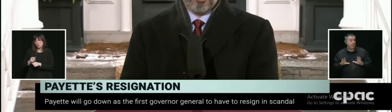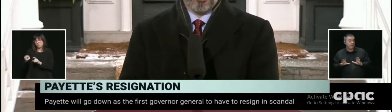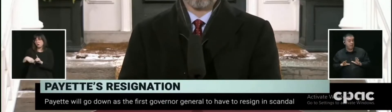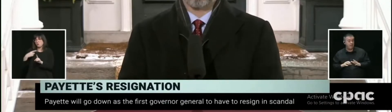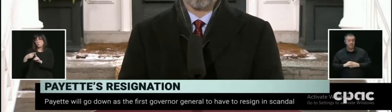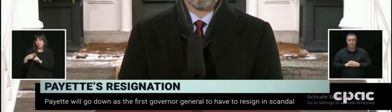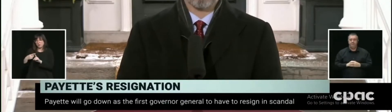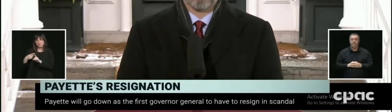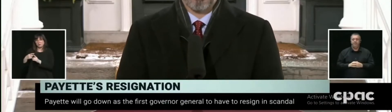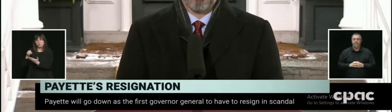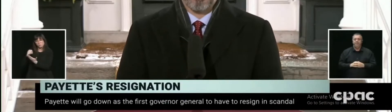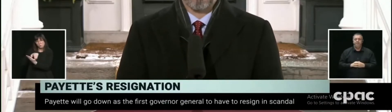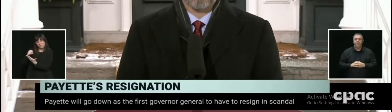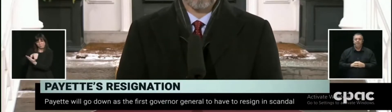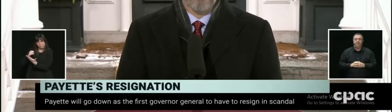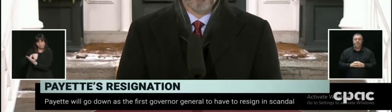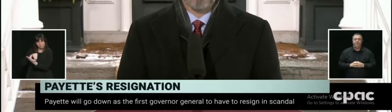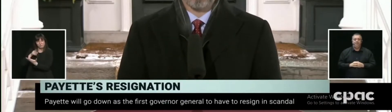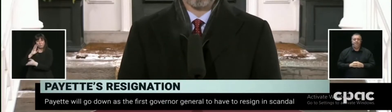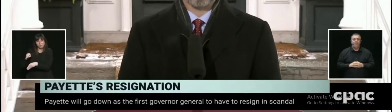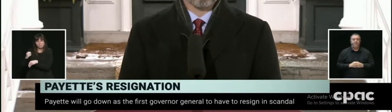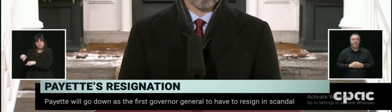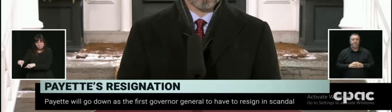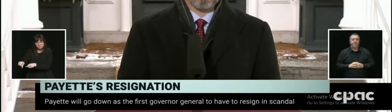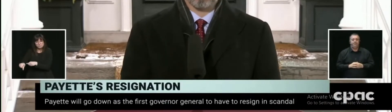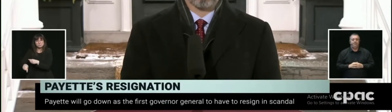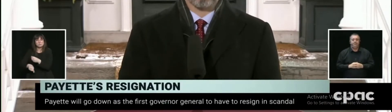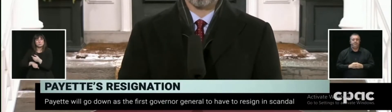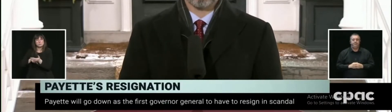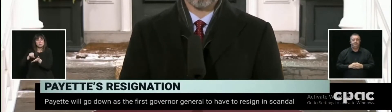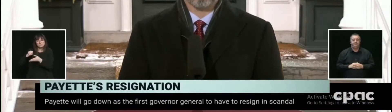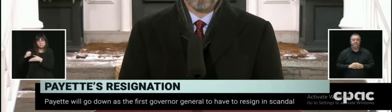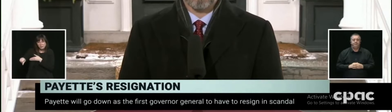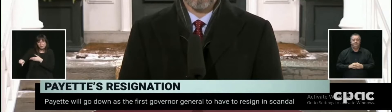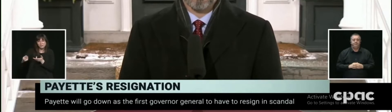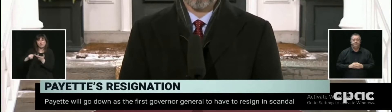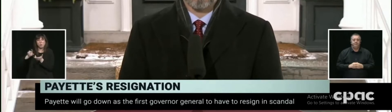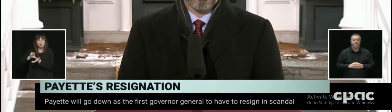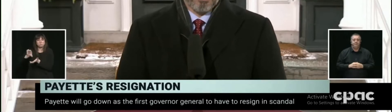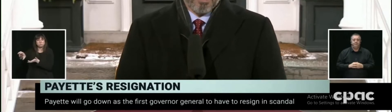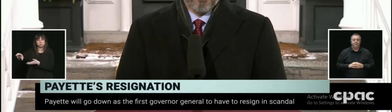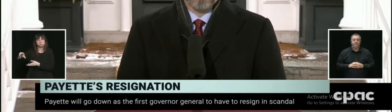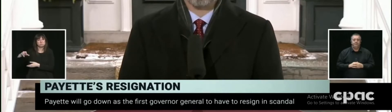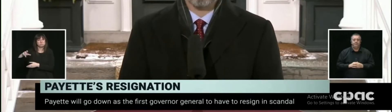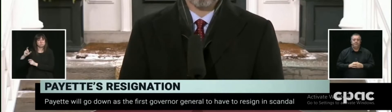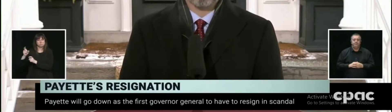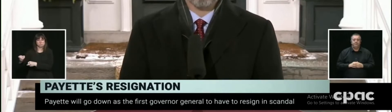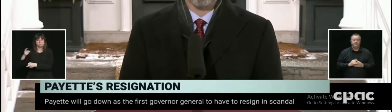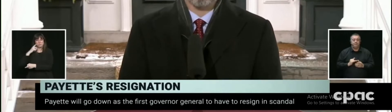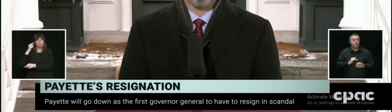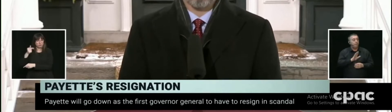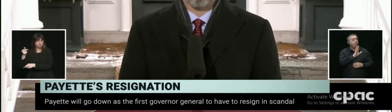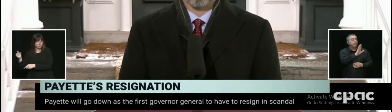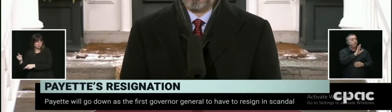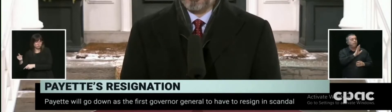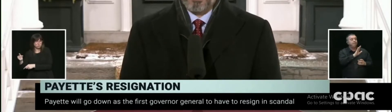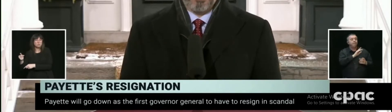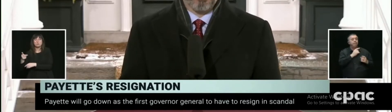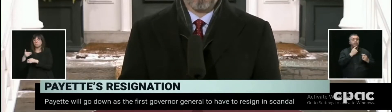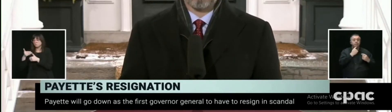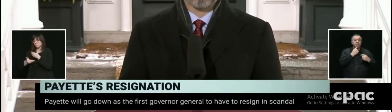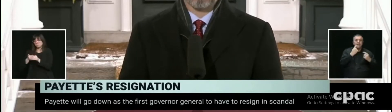of reporting expenses or indeed on annuities for Governor Generals. Those processes will be followed,